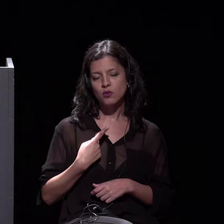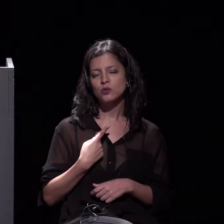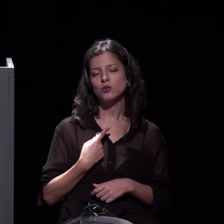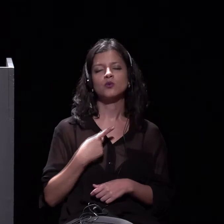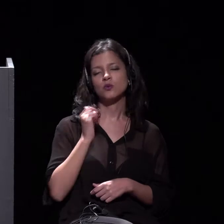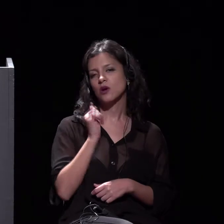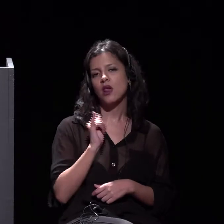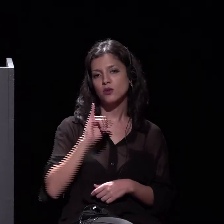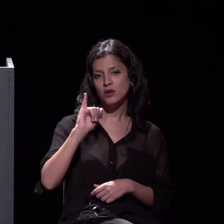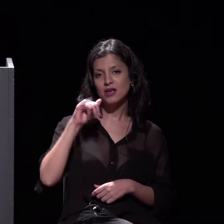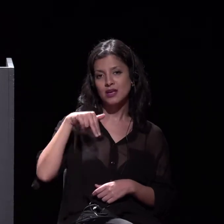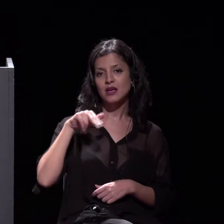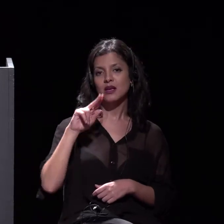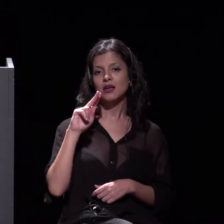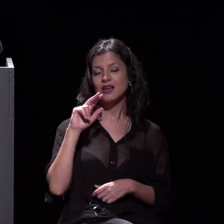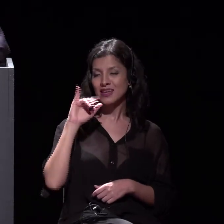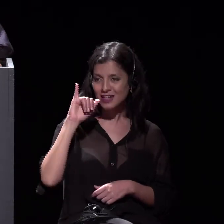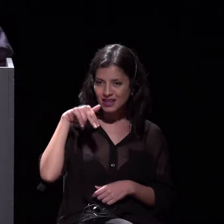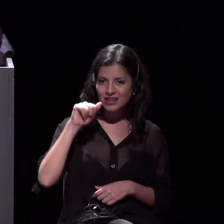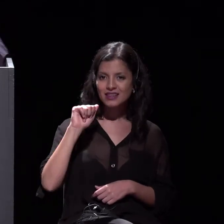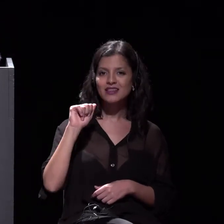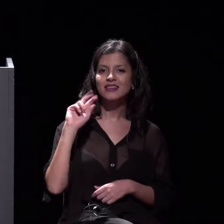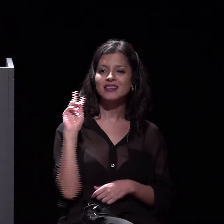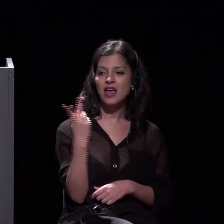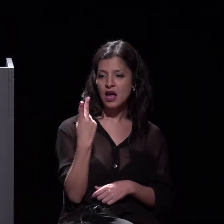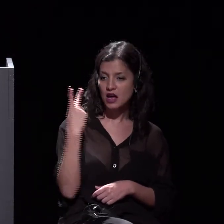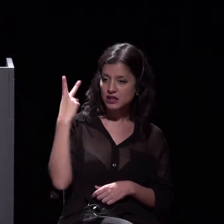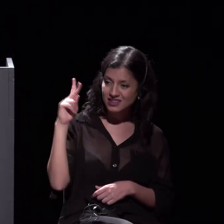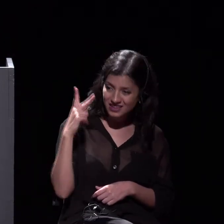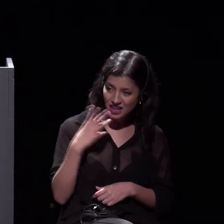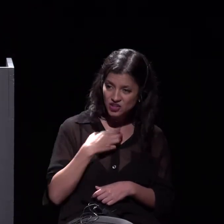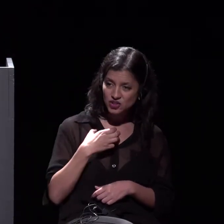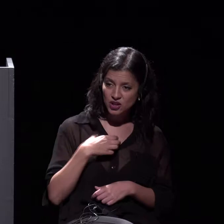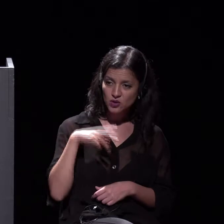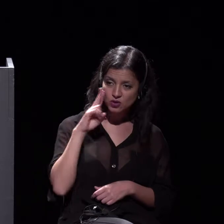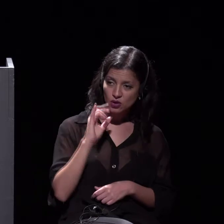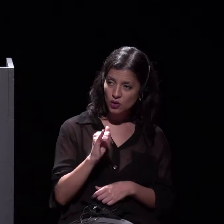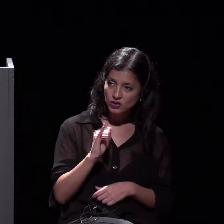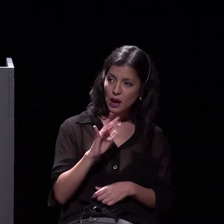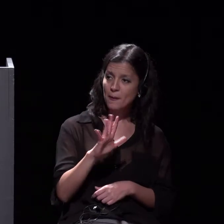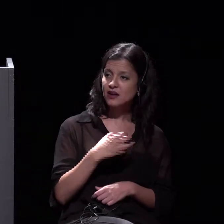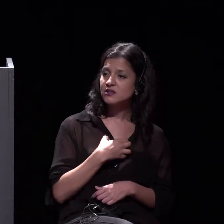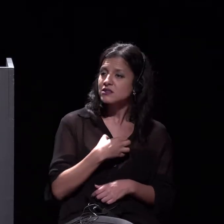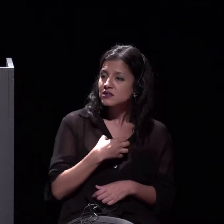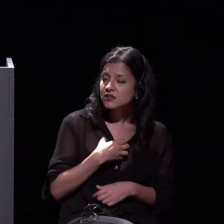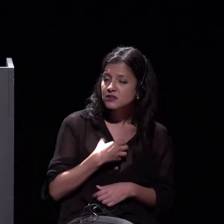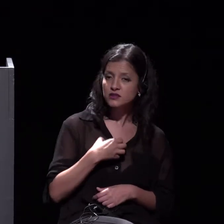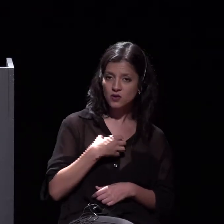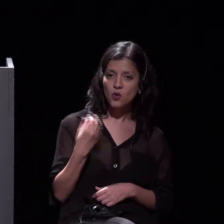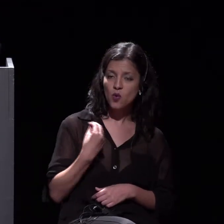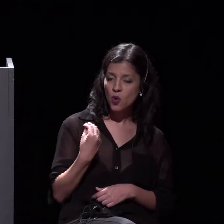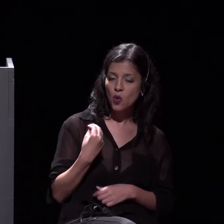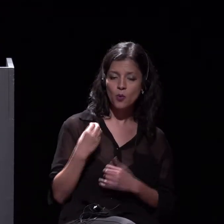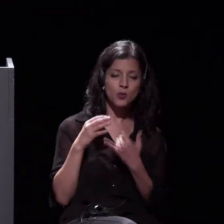debates of Santiago. But it does give you a sense of the way in which something can, as an institution, gain this autonomy even from